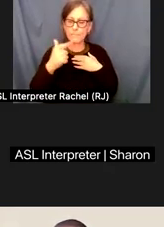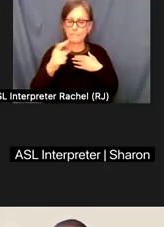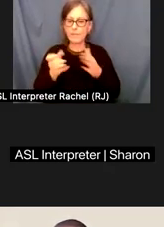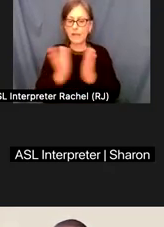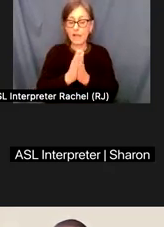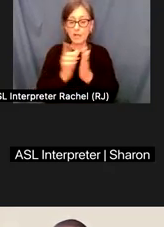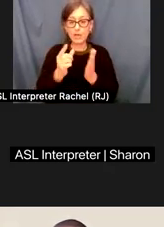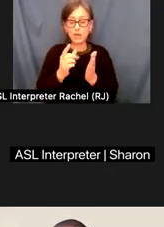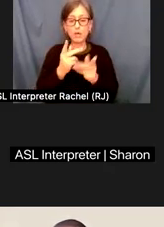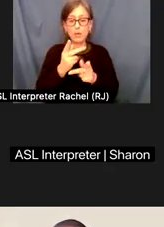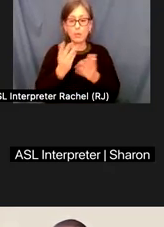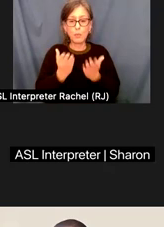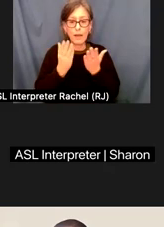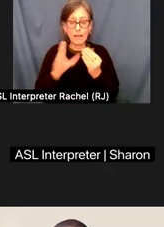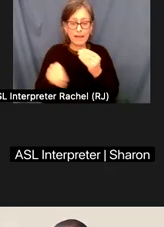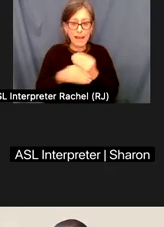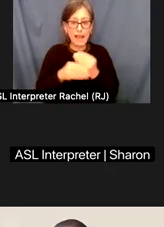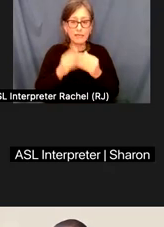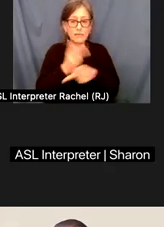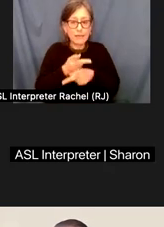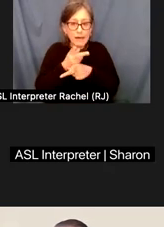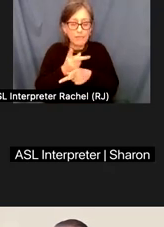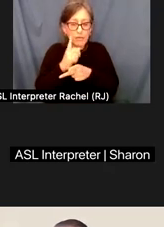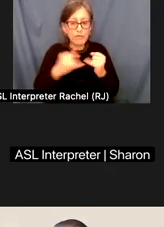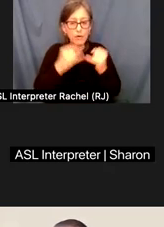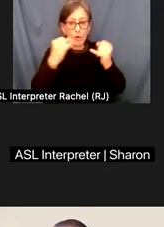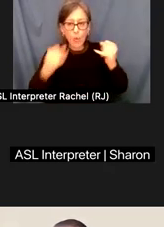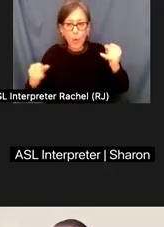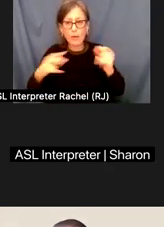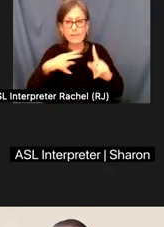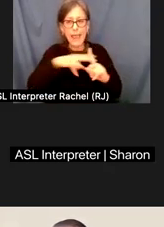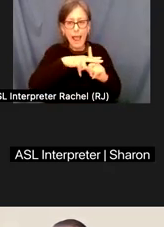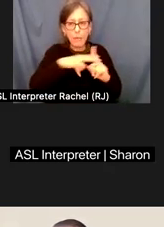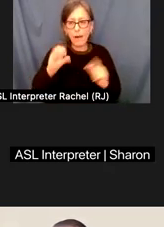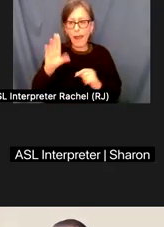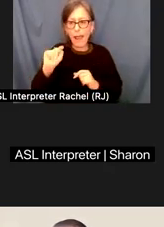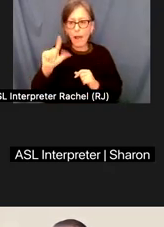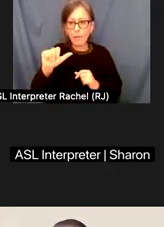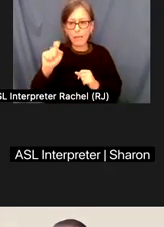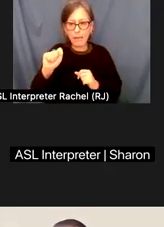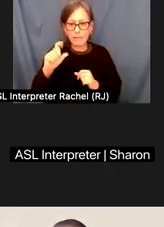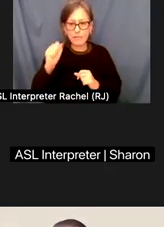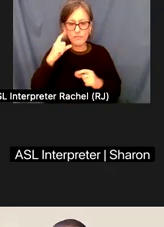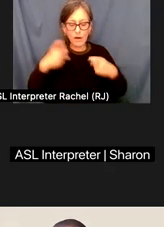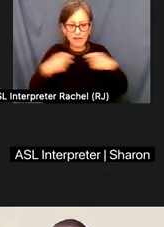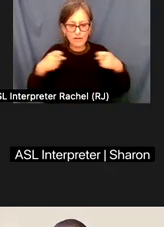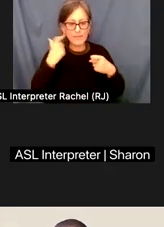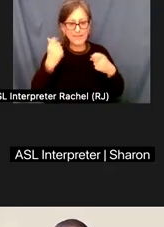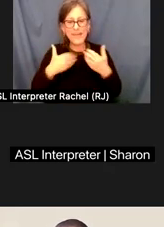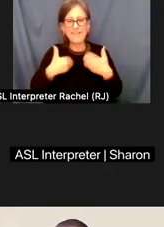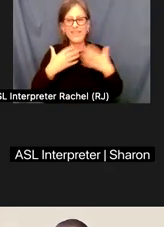extra caution around electrical outlets and cords? This will come up in our office when we do earthquake drills. Under the desk, there's a lot of extension